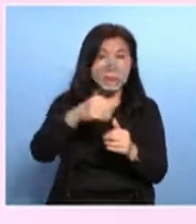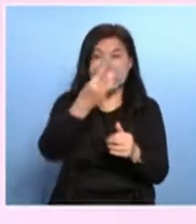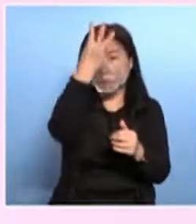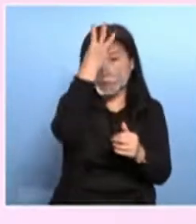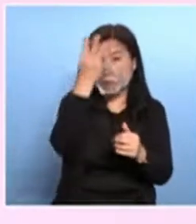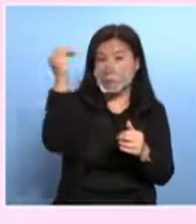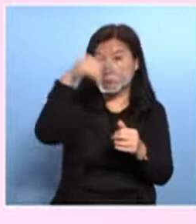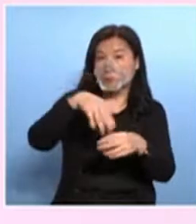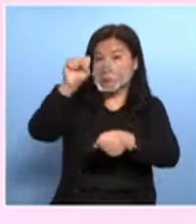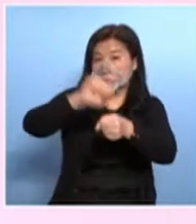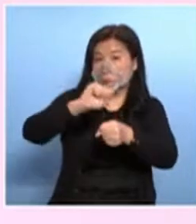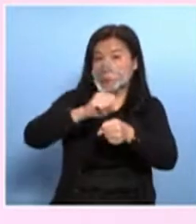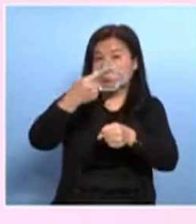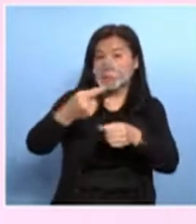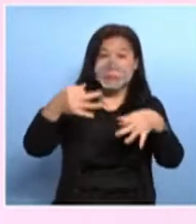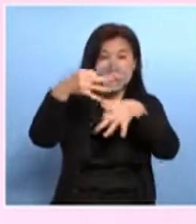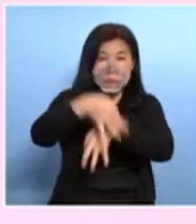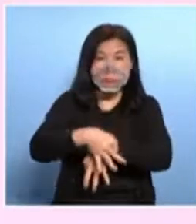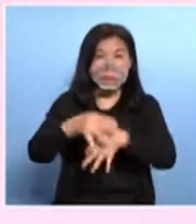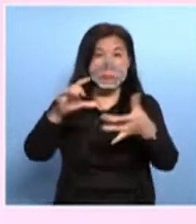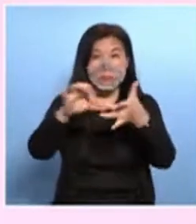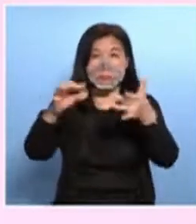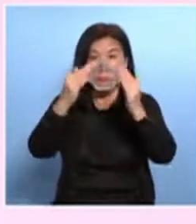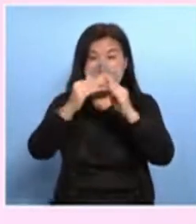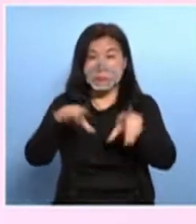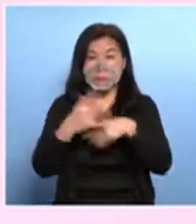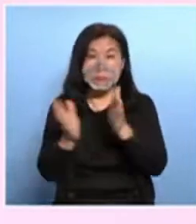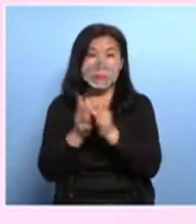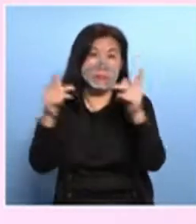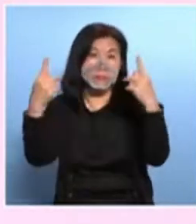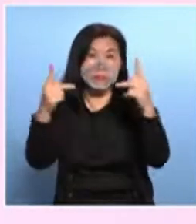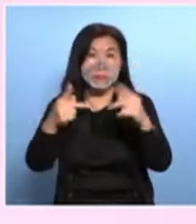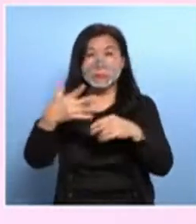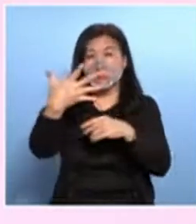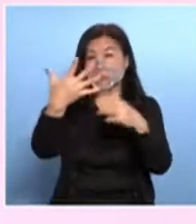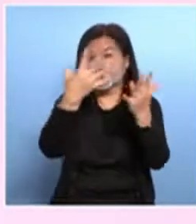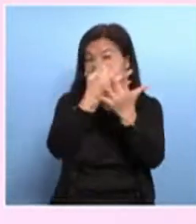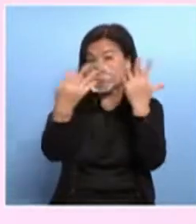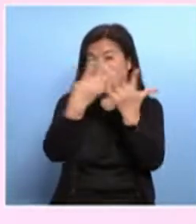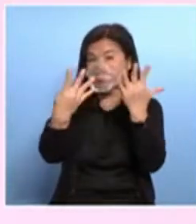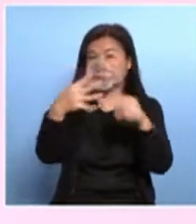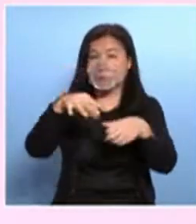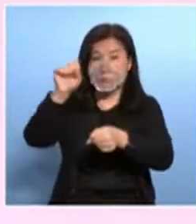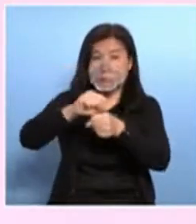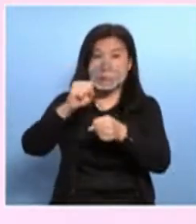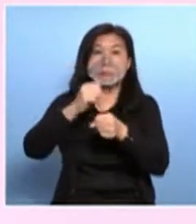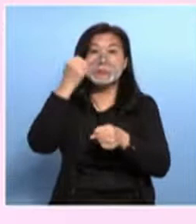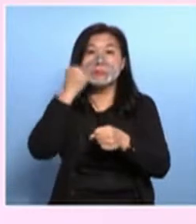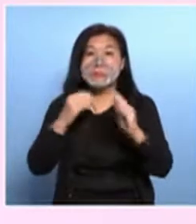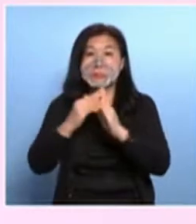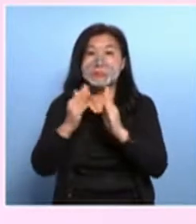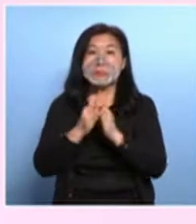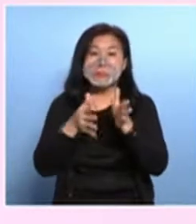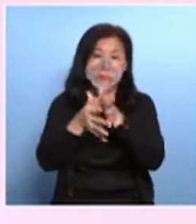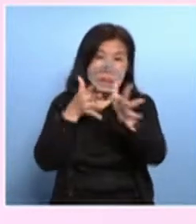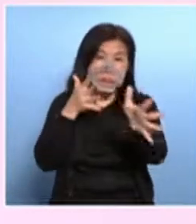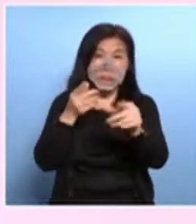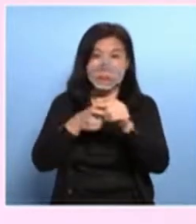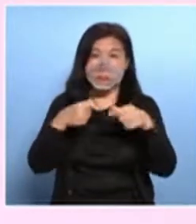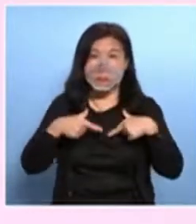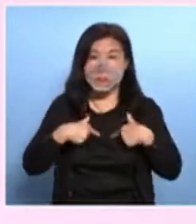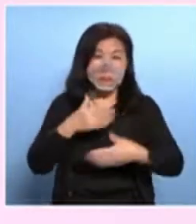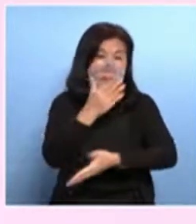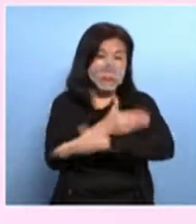NDA, as well as a new contract residential care home under the development project at Queens Hill in Fanling. In addition, a